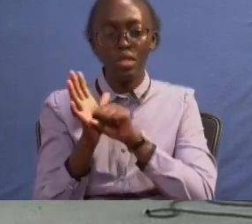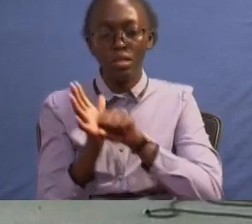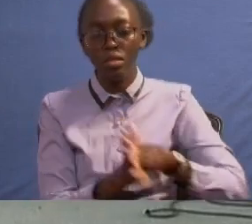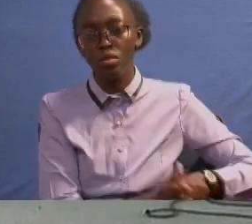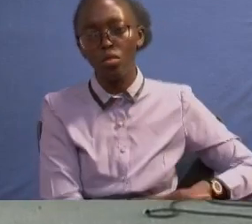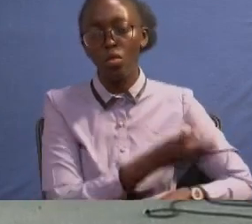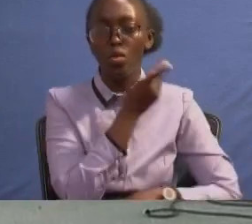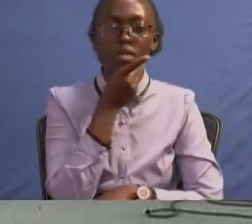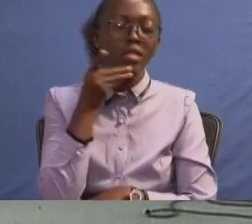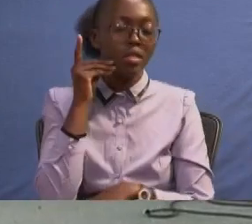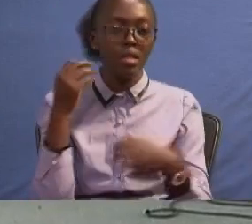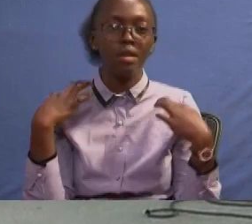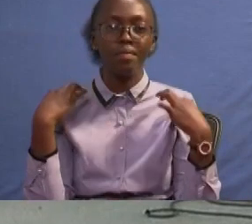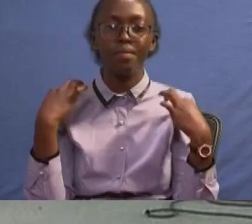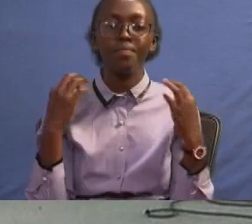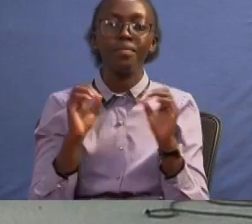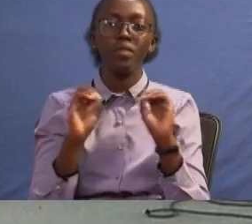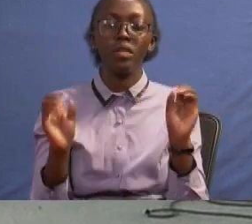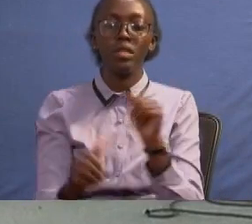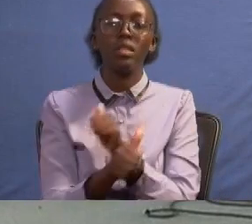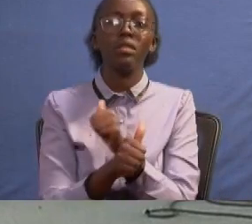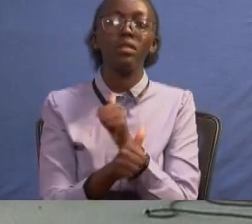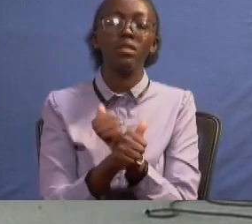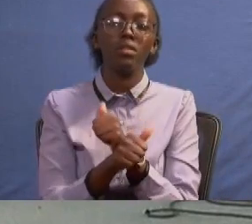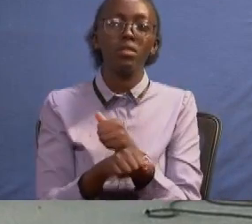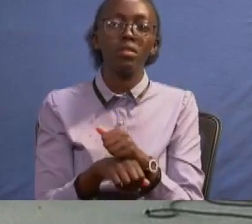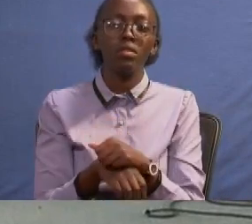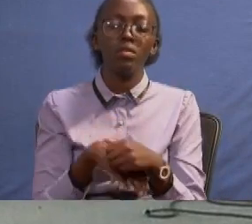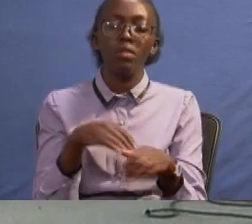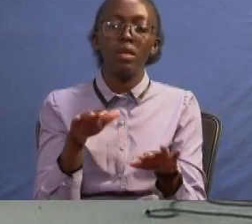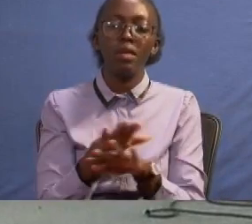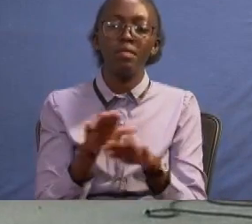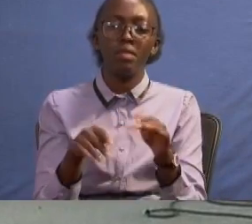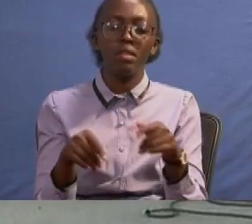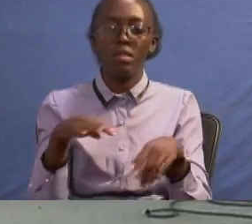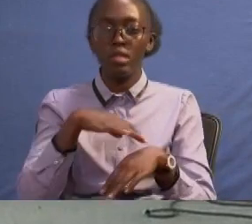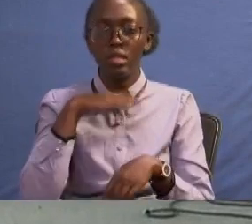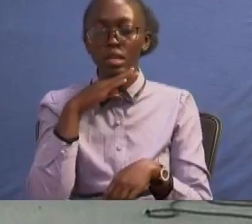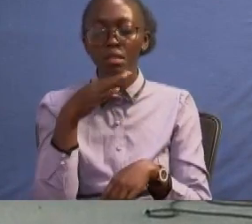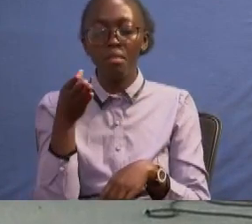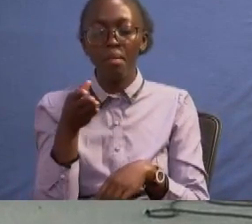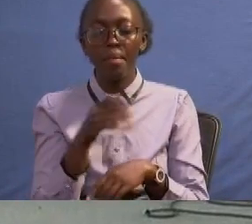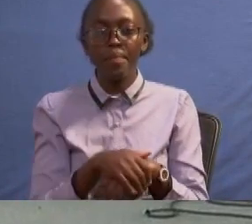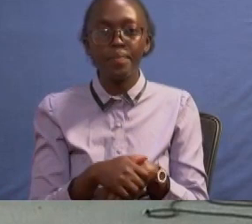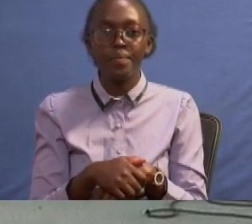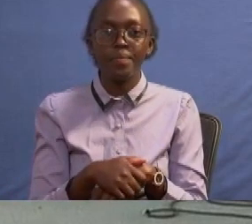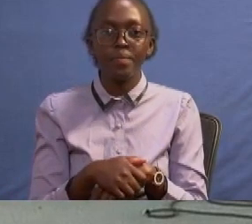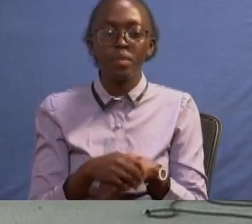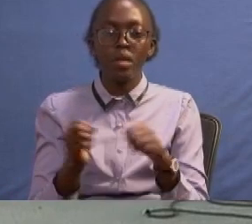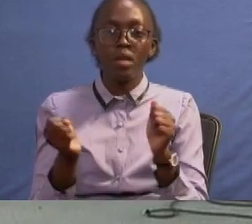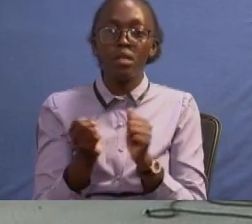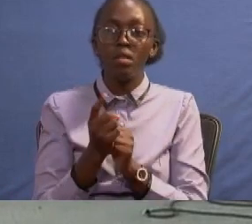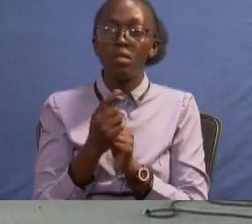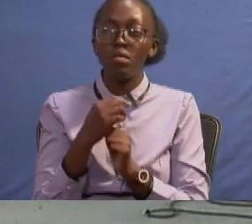famine, nakedness, danger, and so on. And even death, we have just talked about 11 who